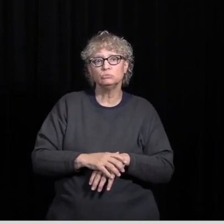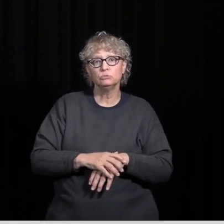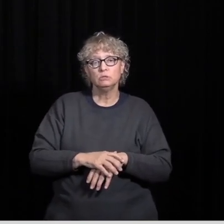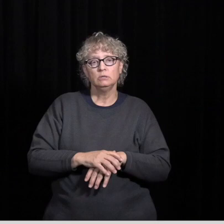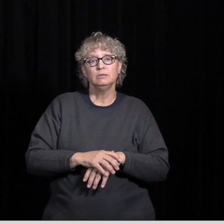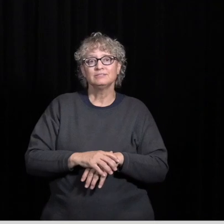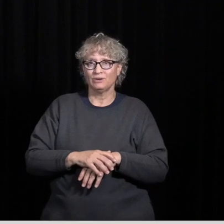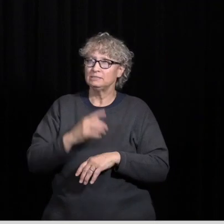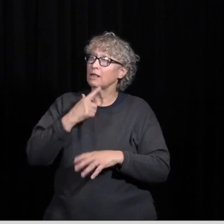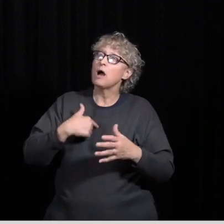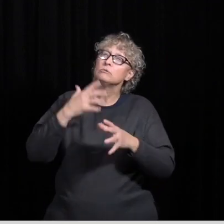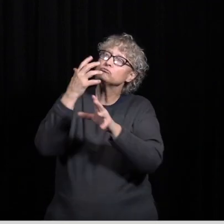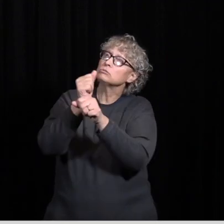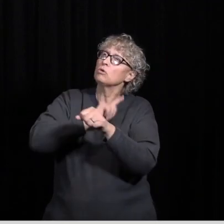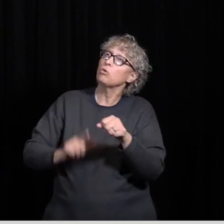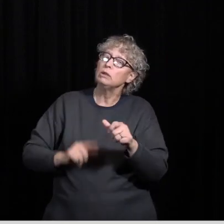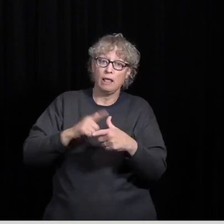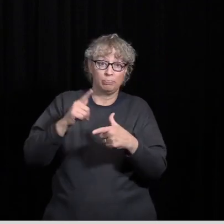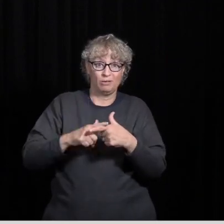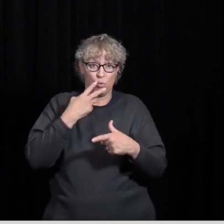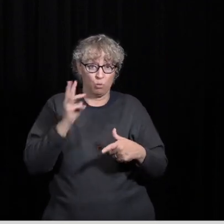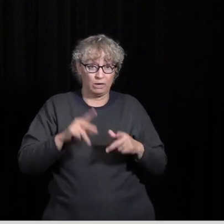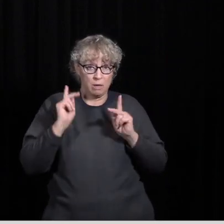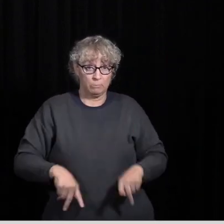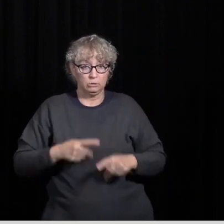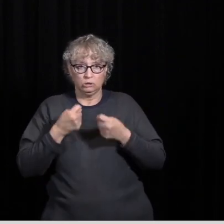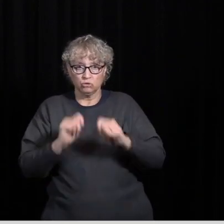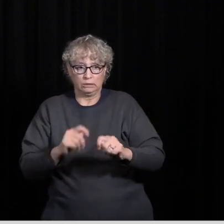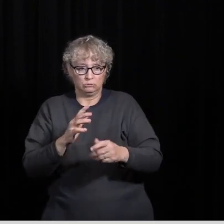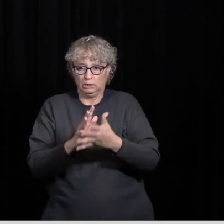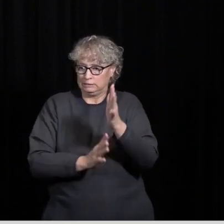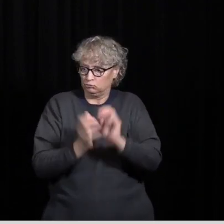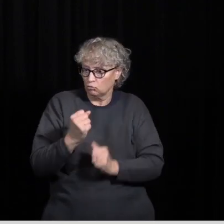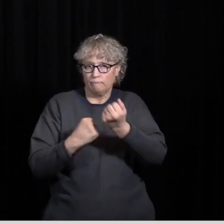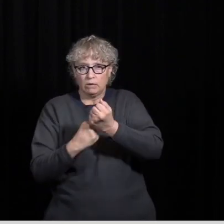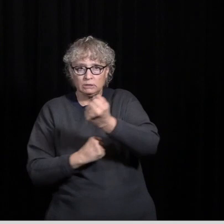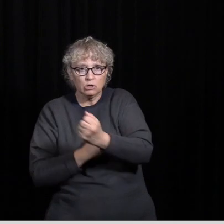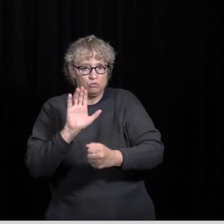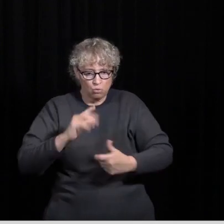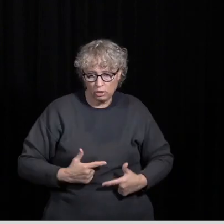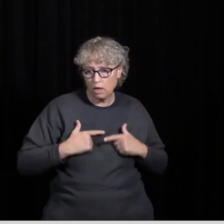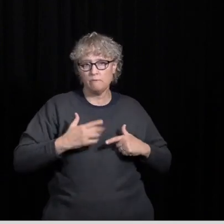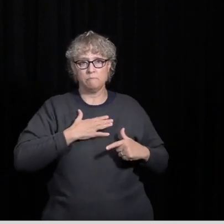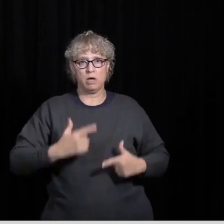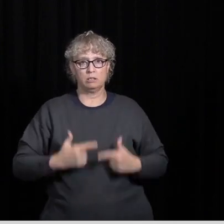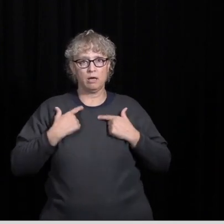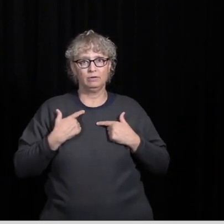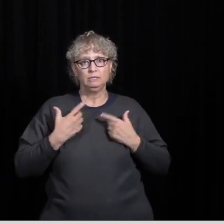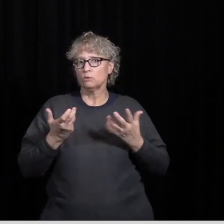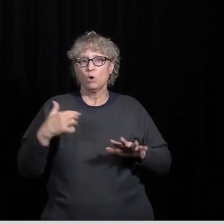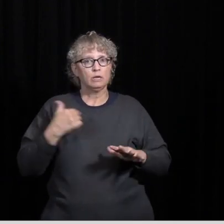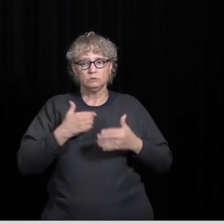I'm trusting the Lord. And as he continues, the wicked person is there trying to destroy the foundations in your life and in mine to keep us from